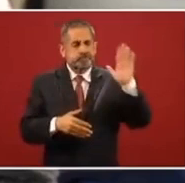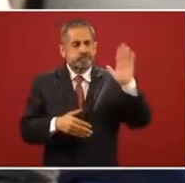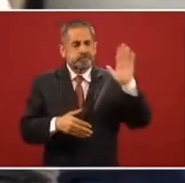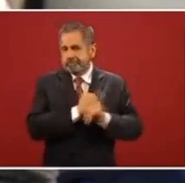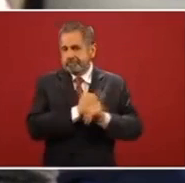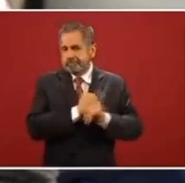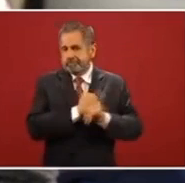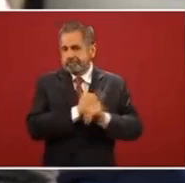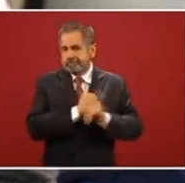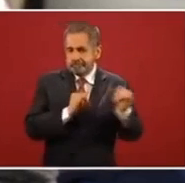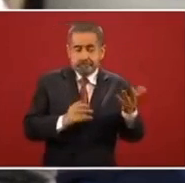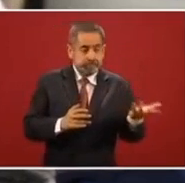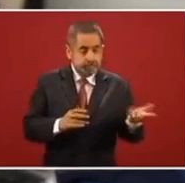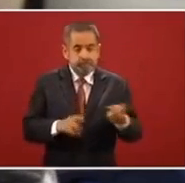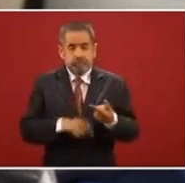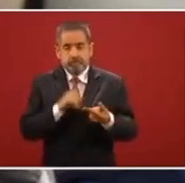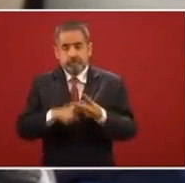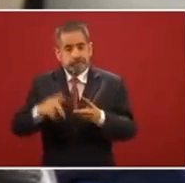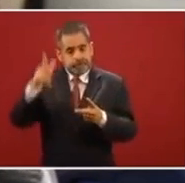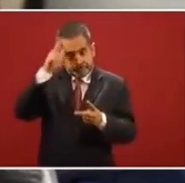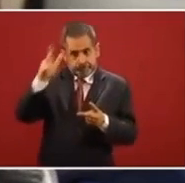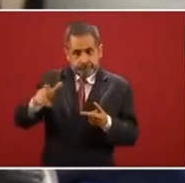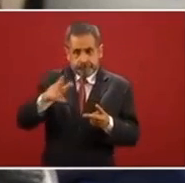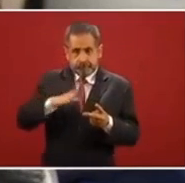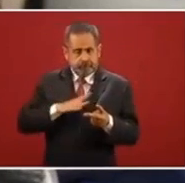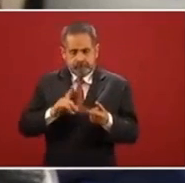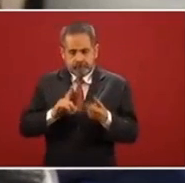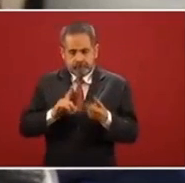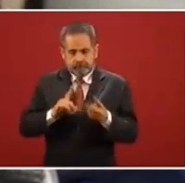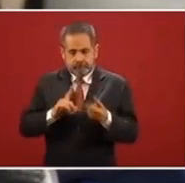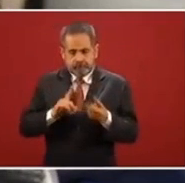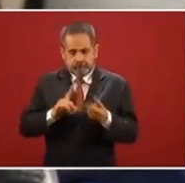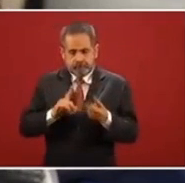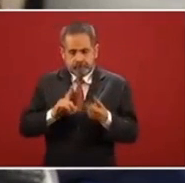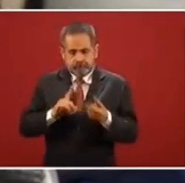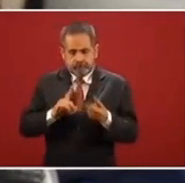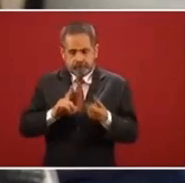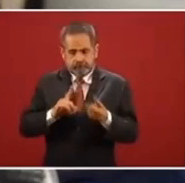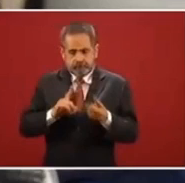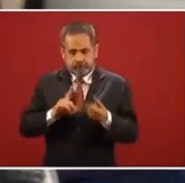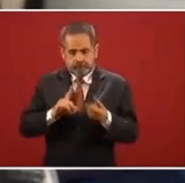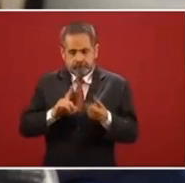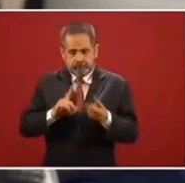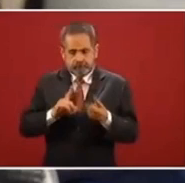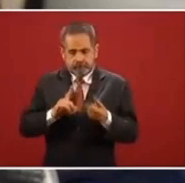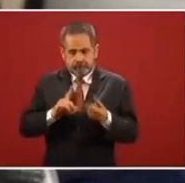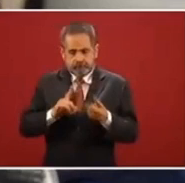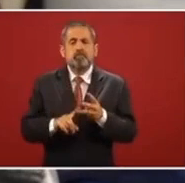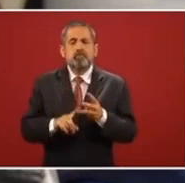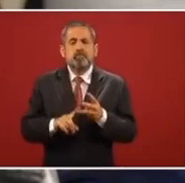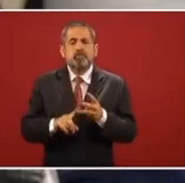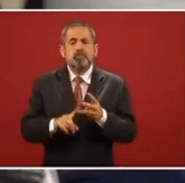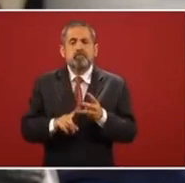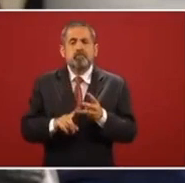country at that time. El caso, bueno, Hidalgo no tuvo oportunidad de nada. But Hidalgo had no chance of